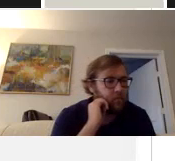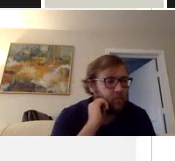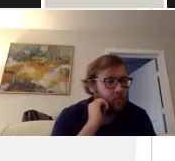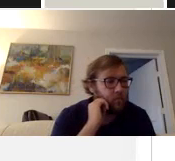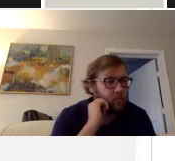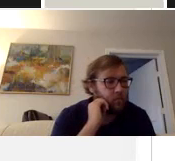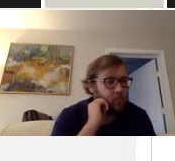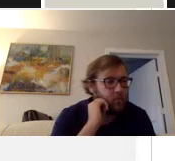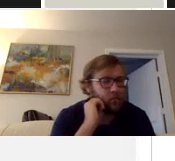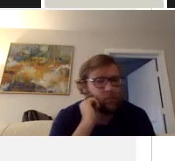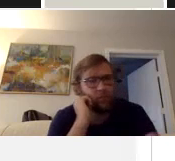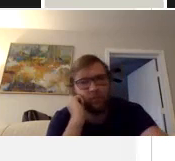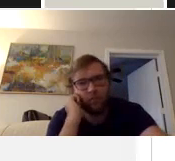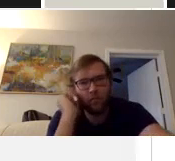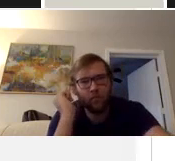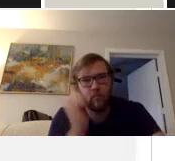So